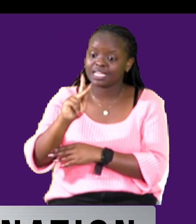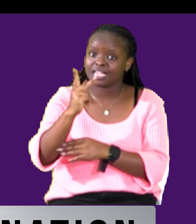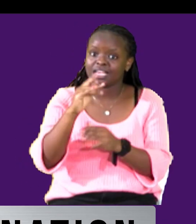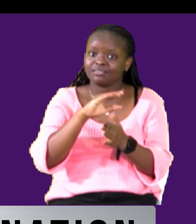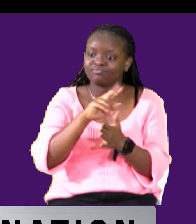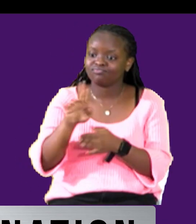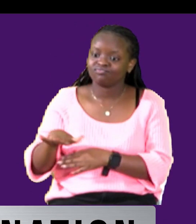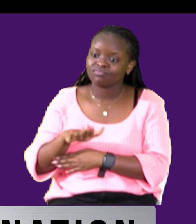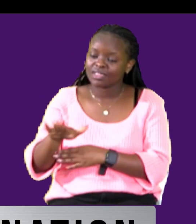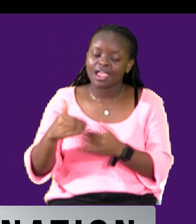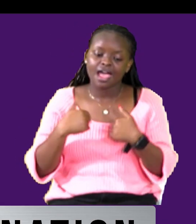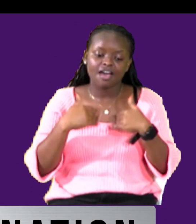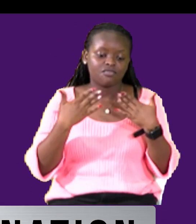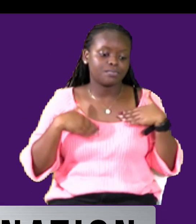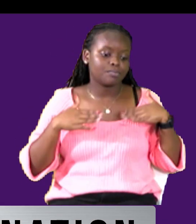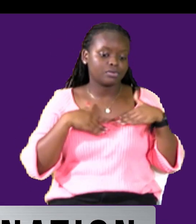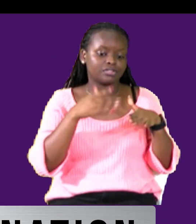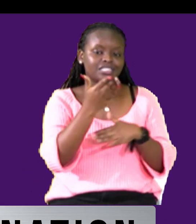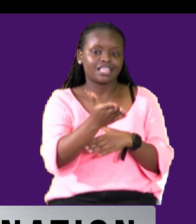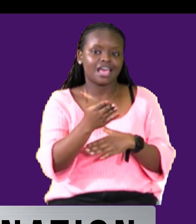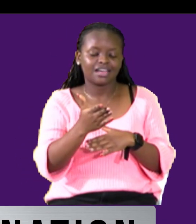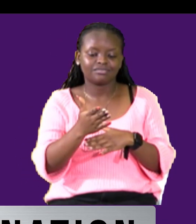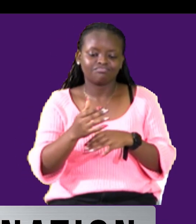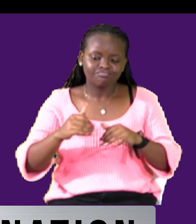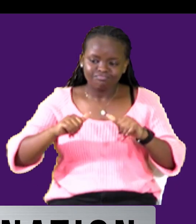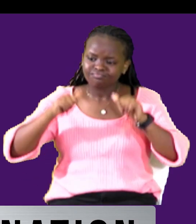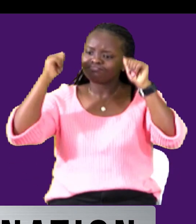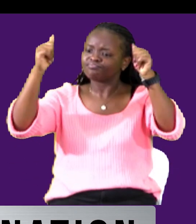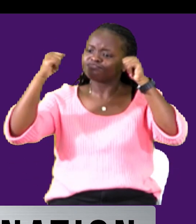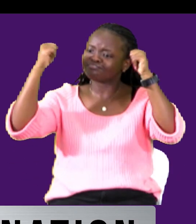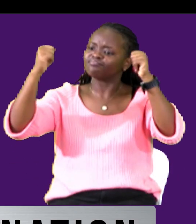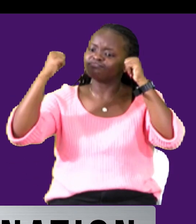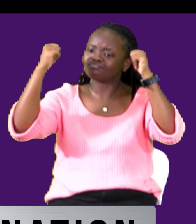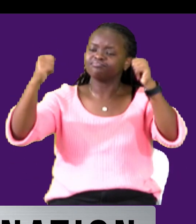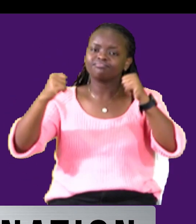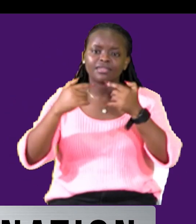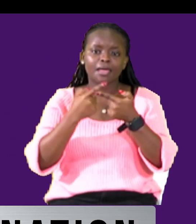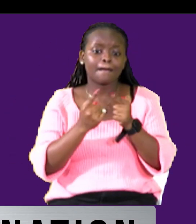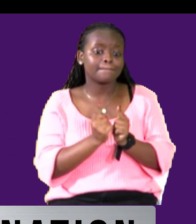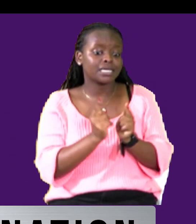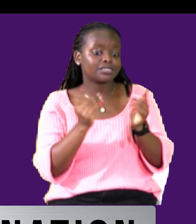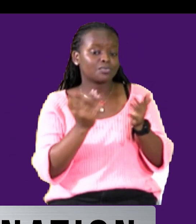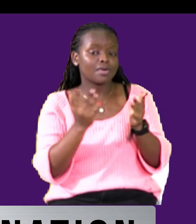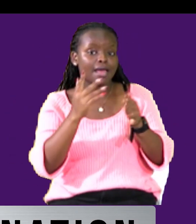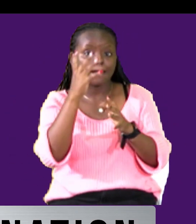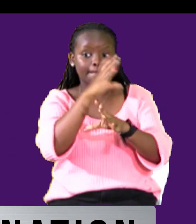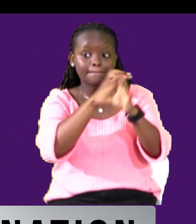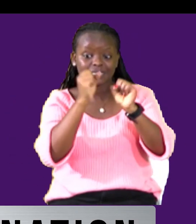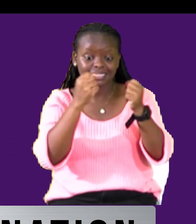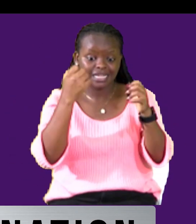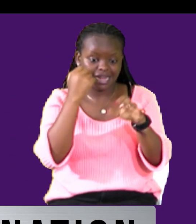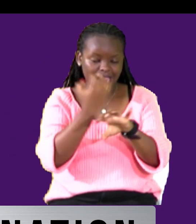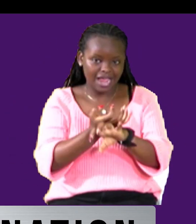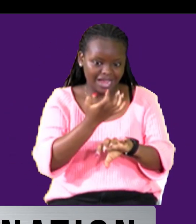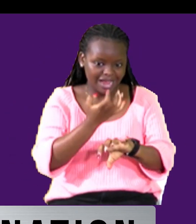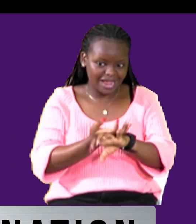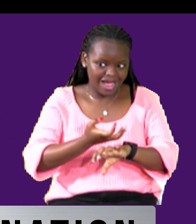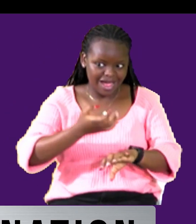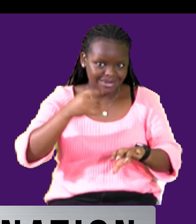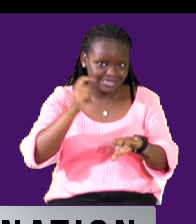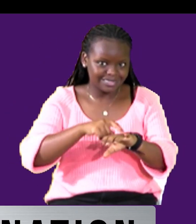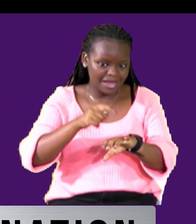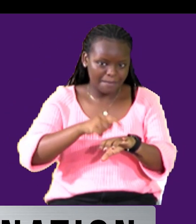kuna watu wenye walitokea wakamcheer up, people were there. But where the president got a hard time, it was Nyandarua and